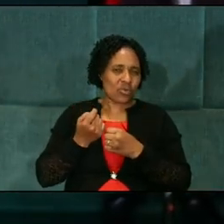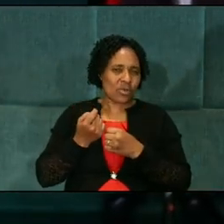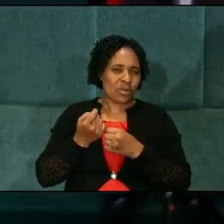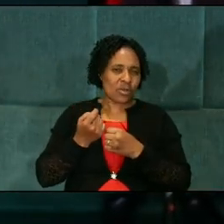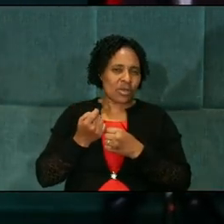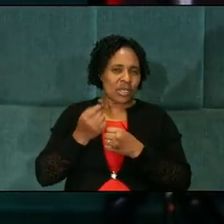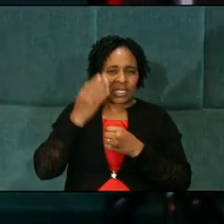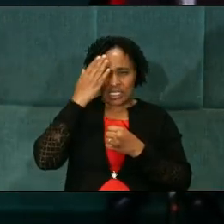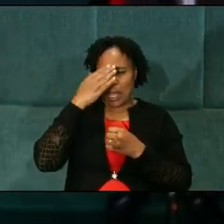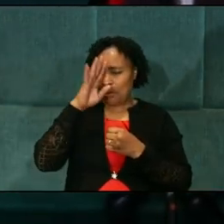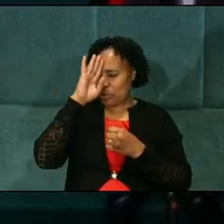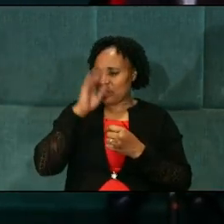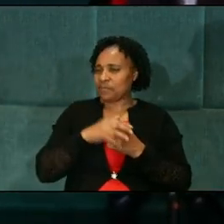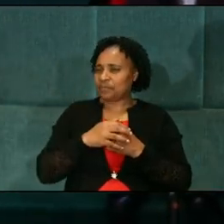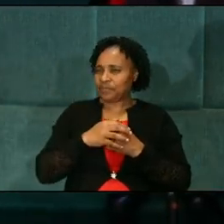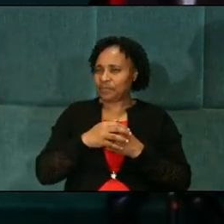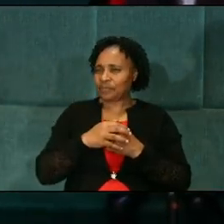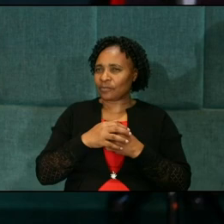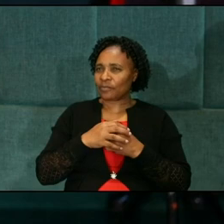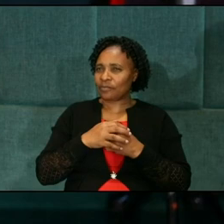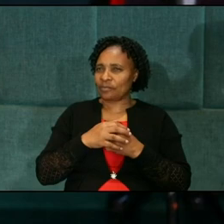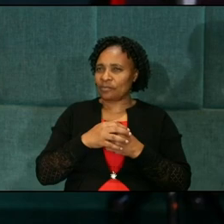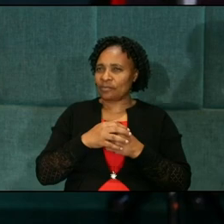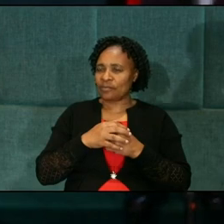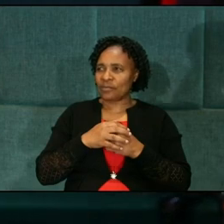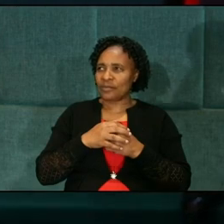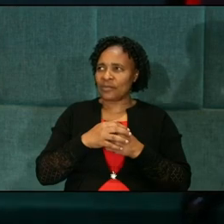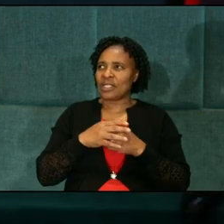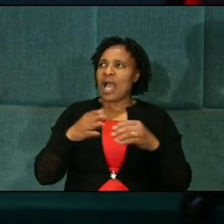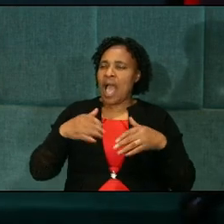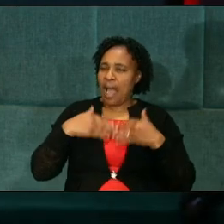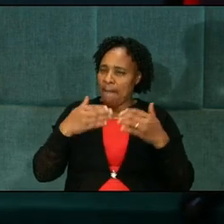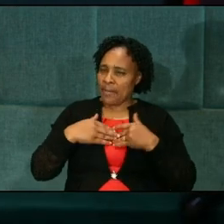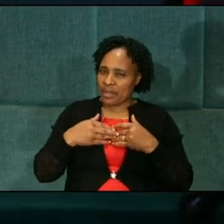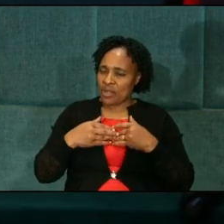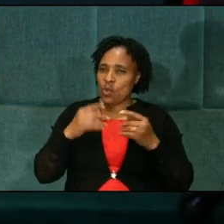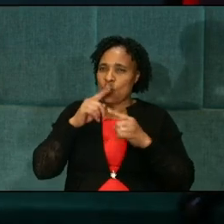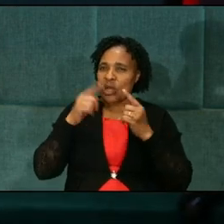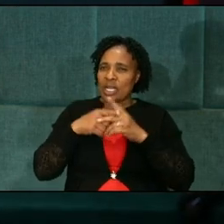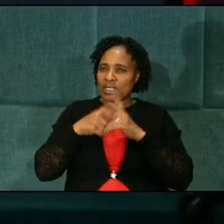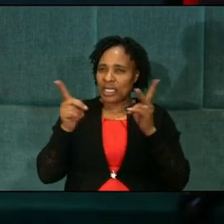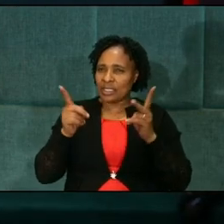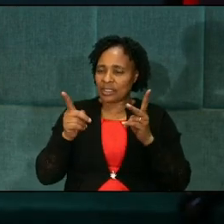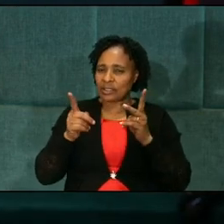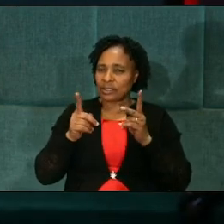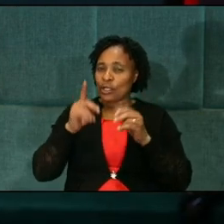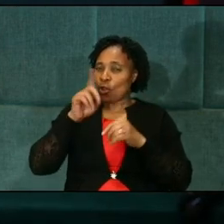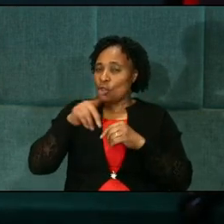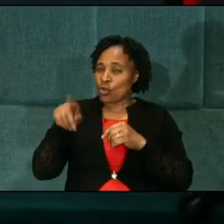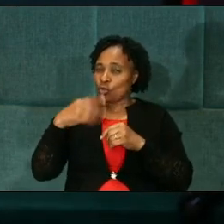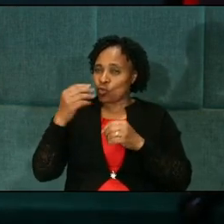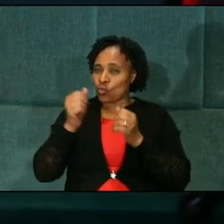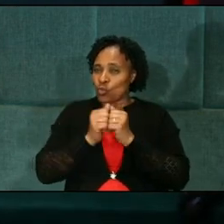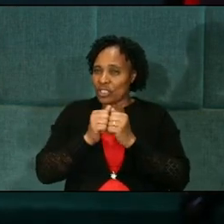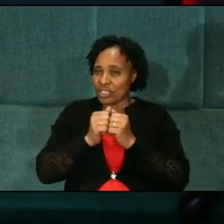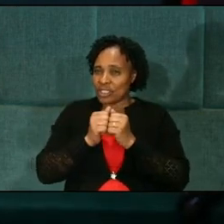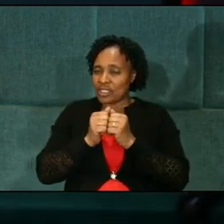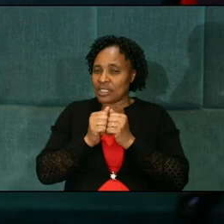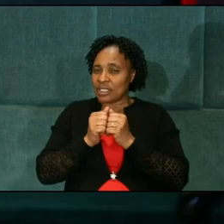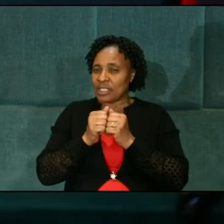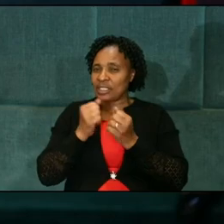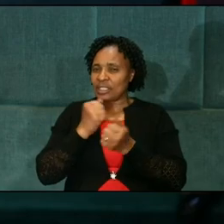I was a little disappointed. I was happy when I saw that large number of those who will be saved. And then I